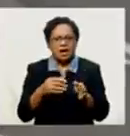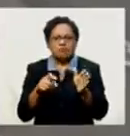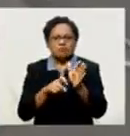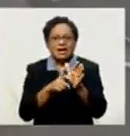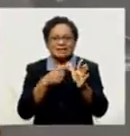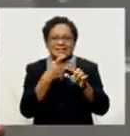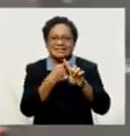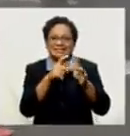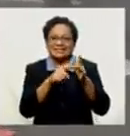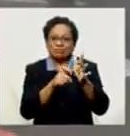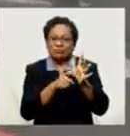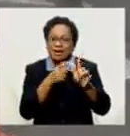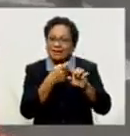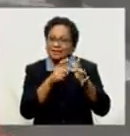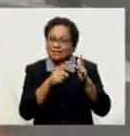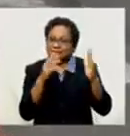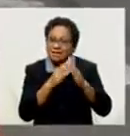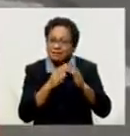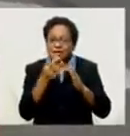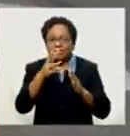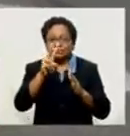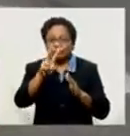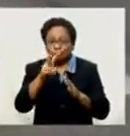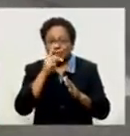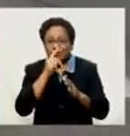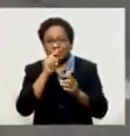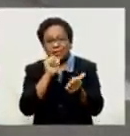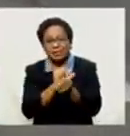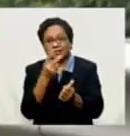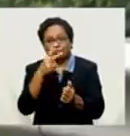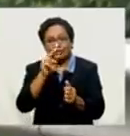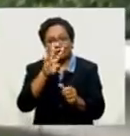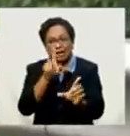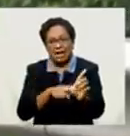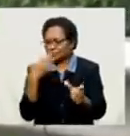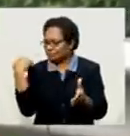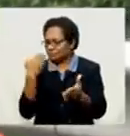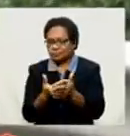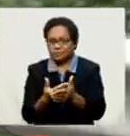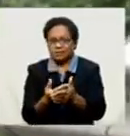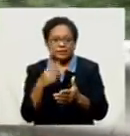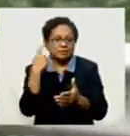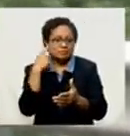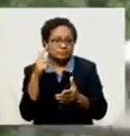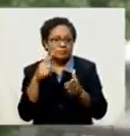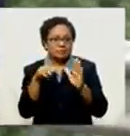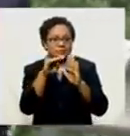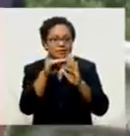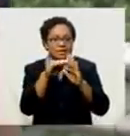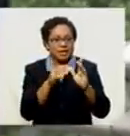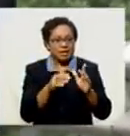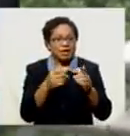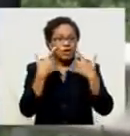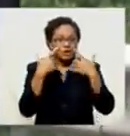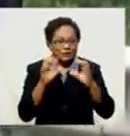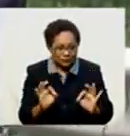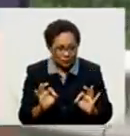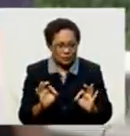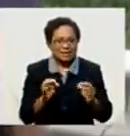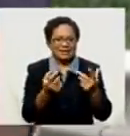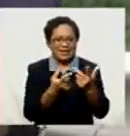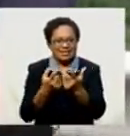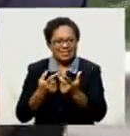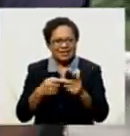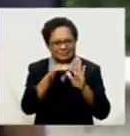town. 32 people were arrested over the last 24 hours for breaching COVID-19 restrictions, including curfew orders. 6